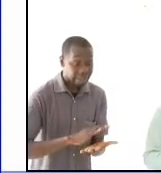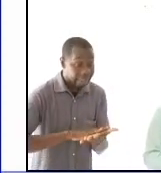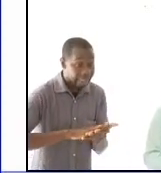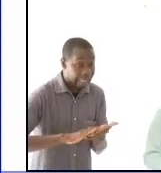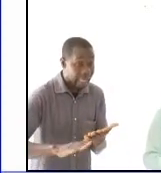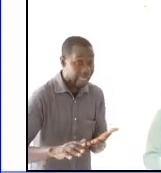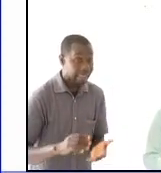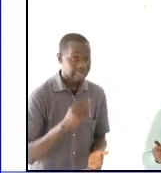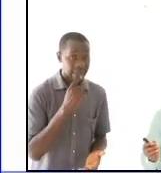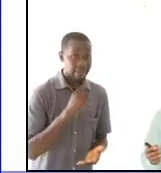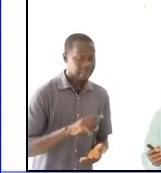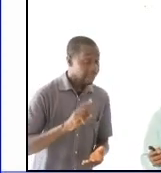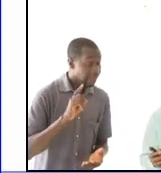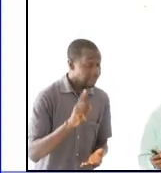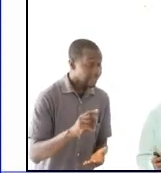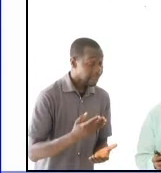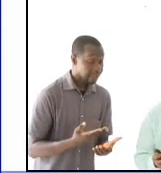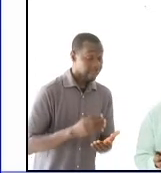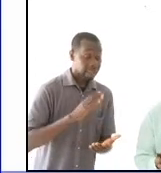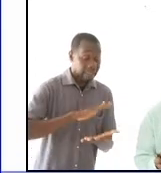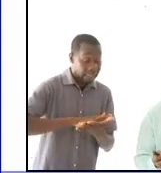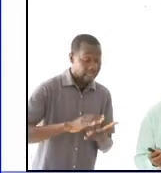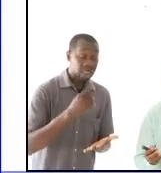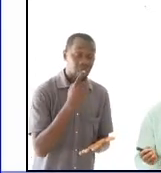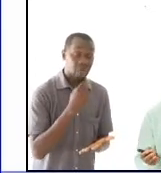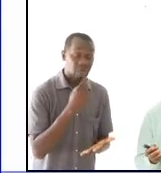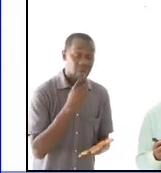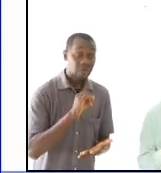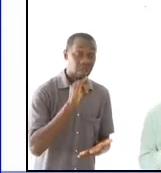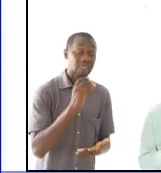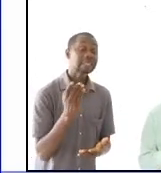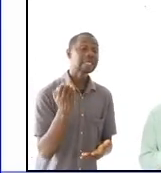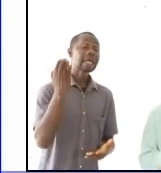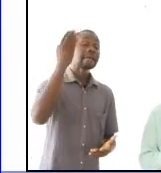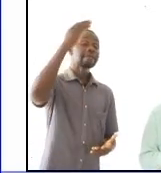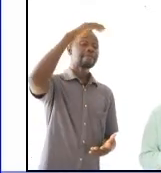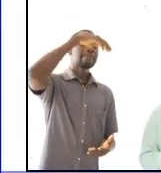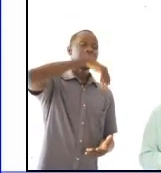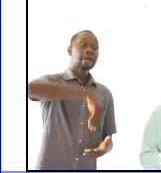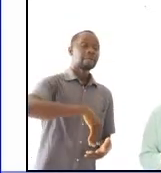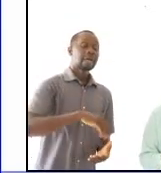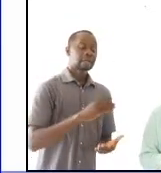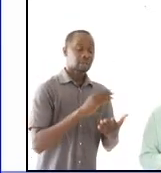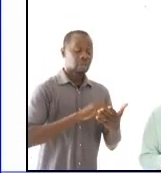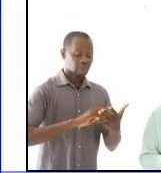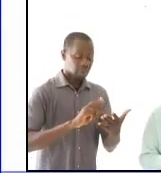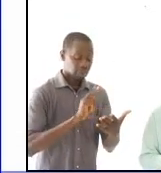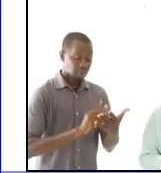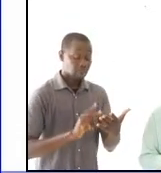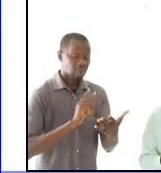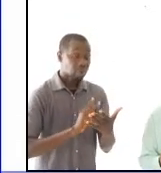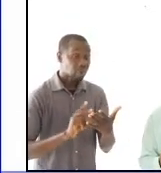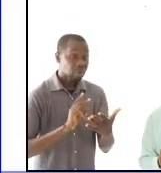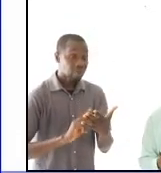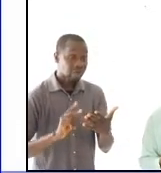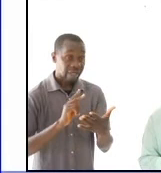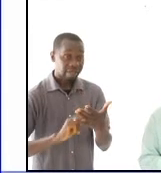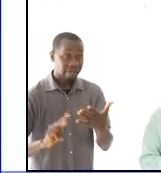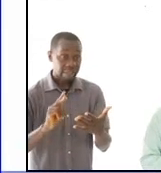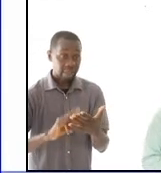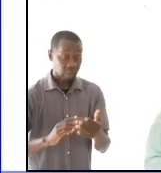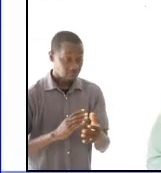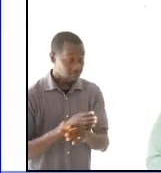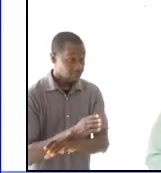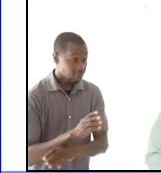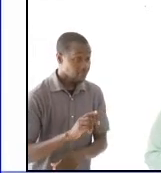cleaned, and then the clean blood is sent back to the blood vessels. Remember I said the veins, they